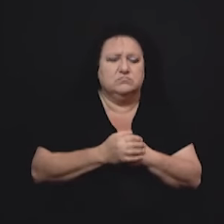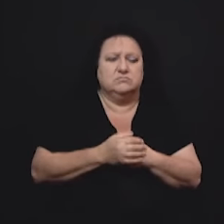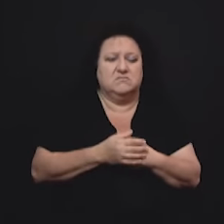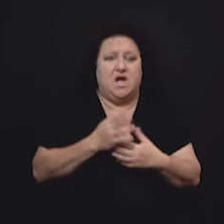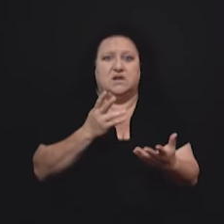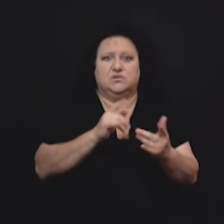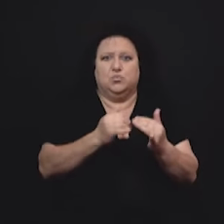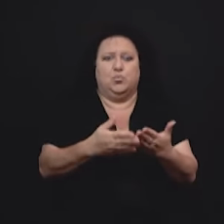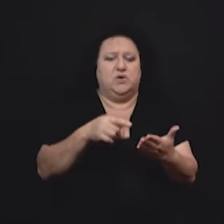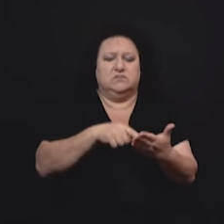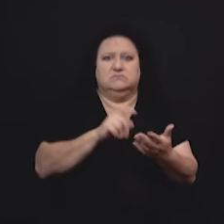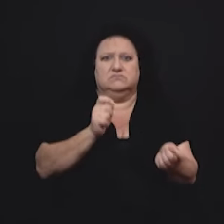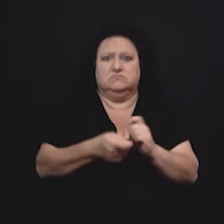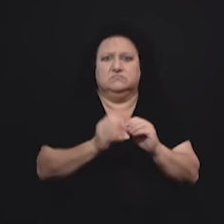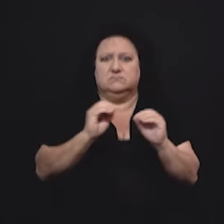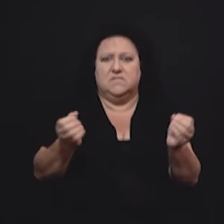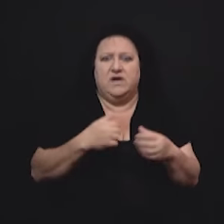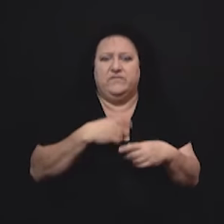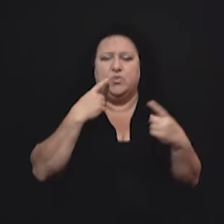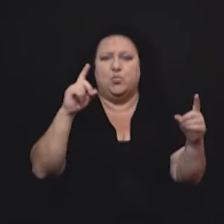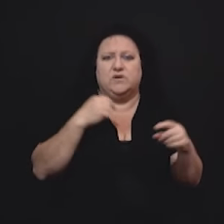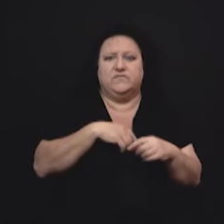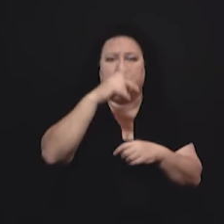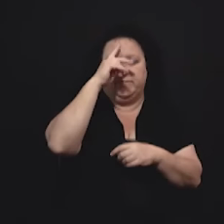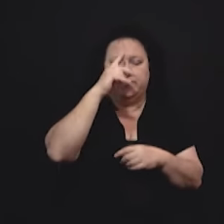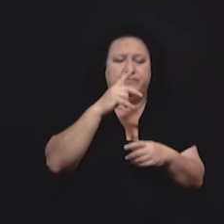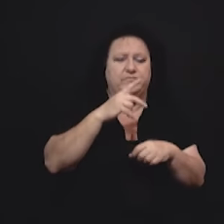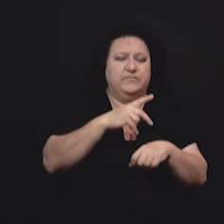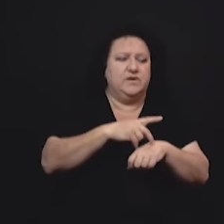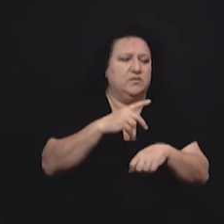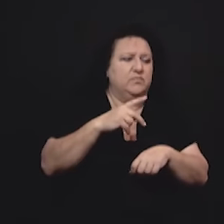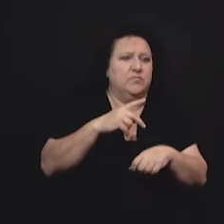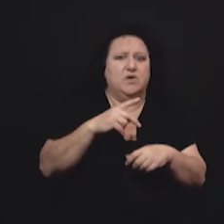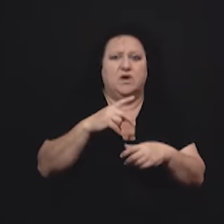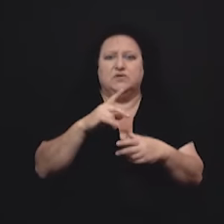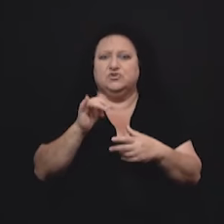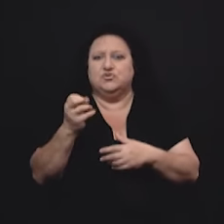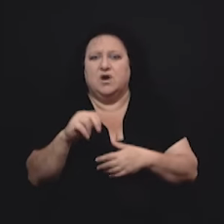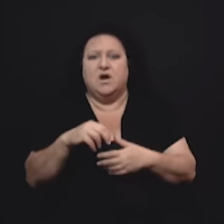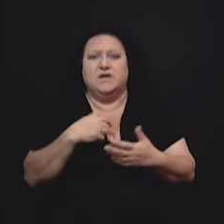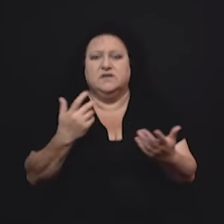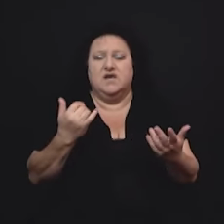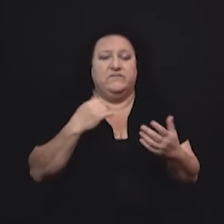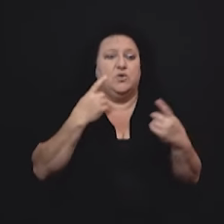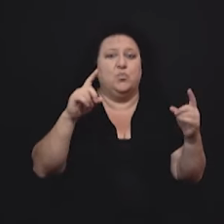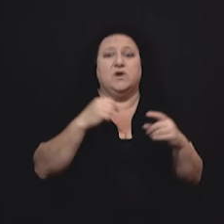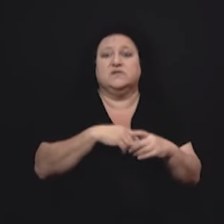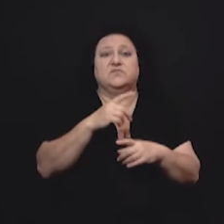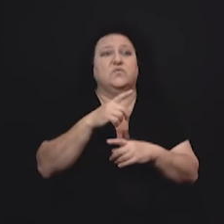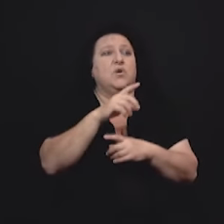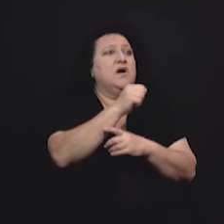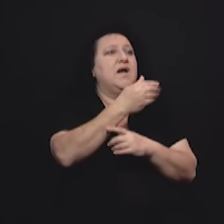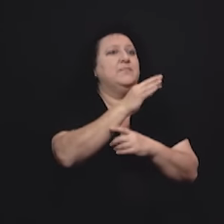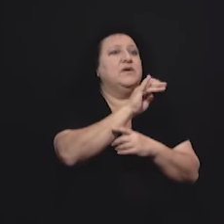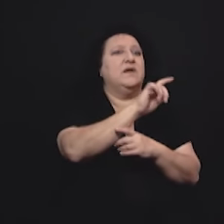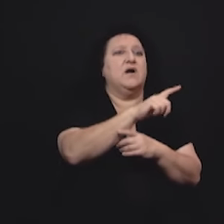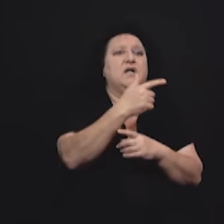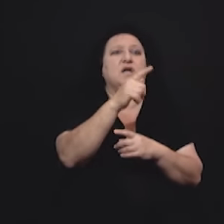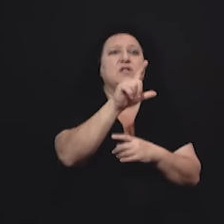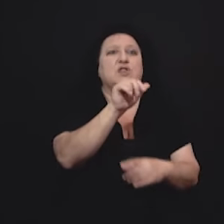not change. If it worked for Peter, Paul, and John, if it worked for Priscilla, Julia, and Abigail, if it worked for Luke and Silas